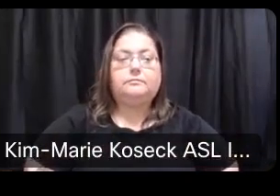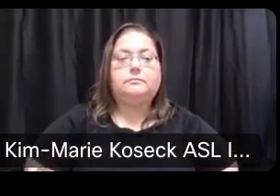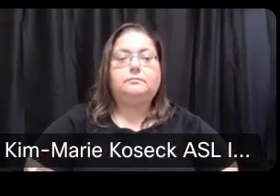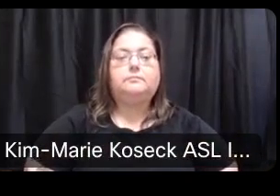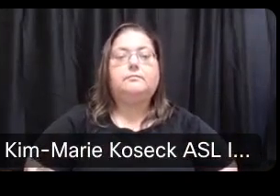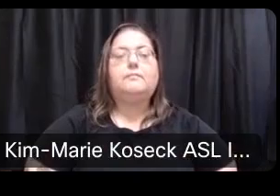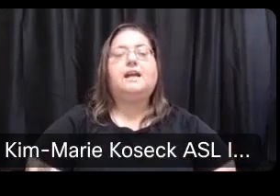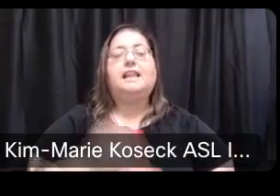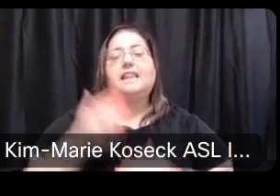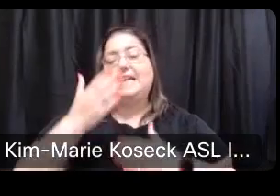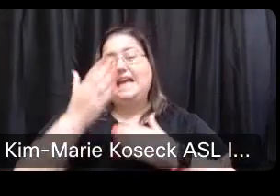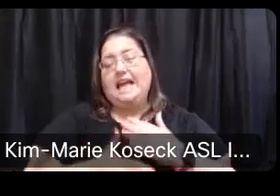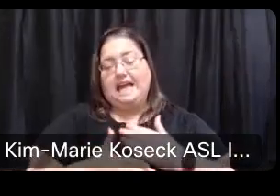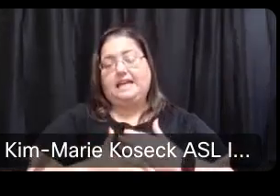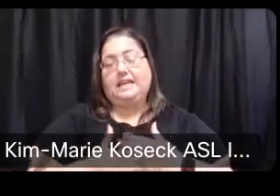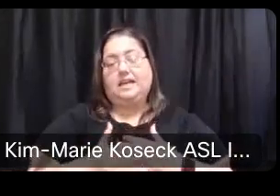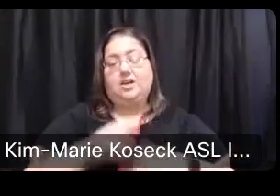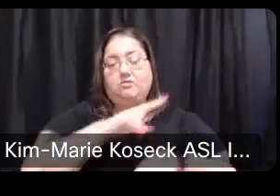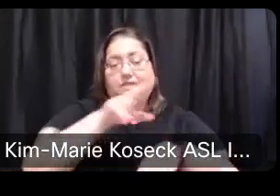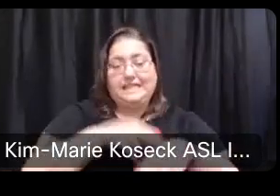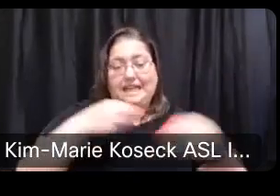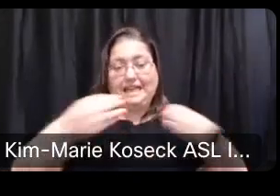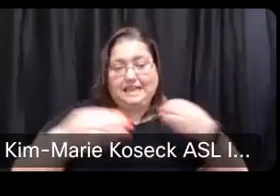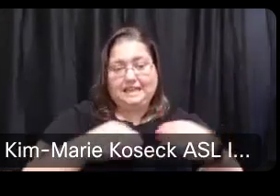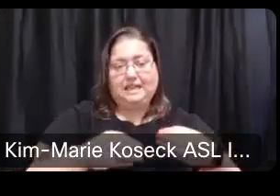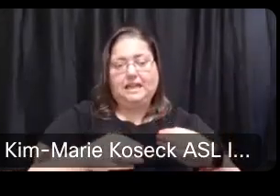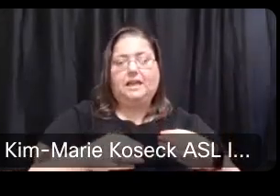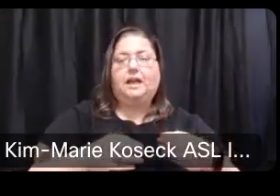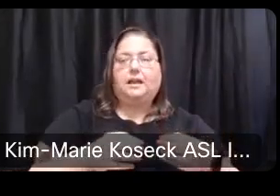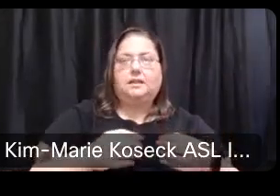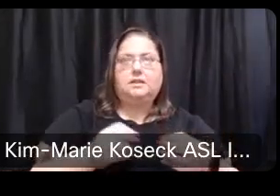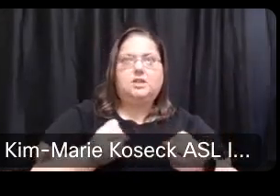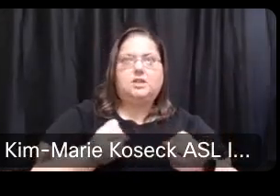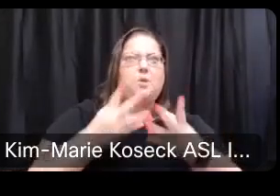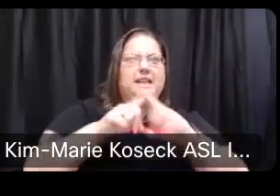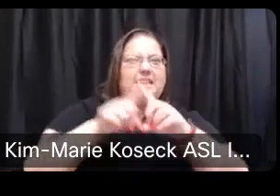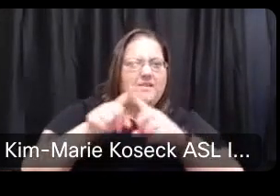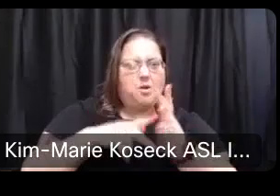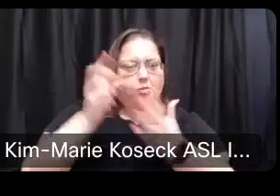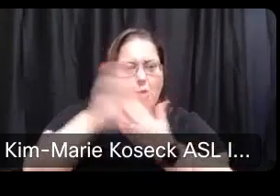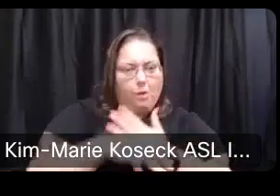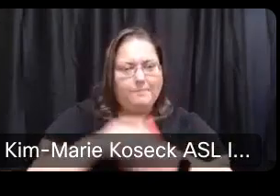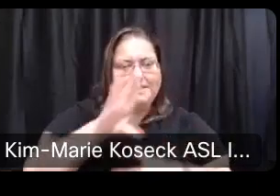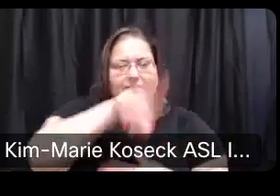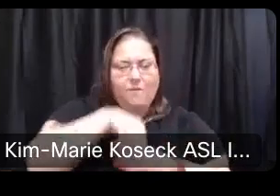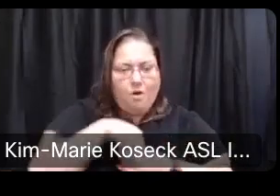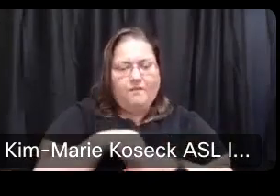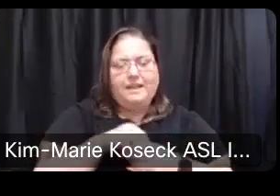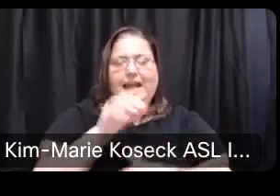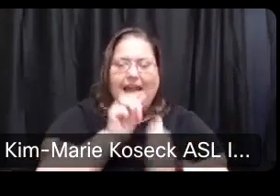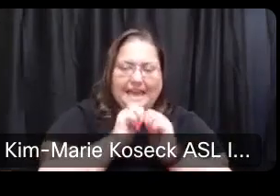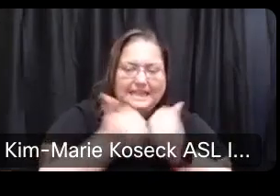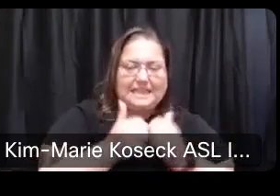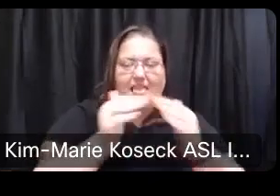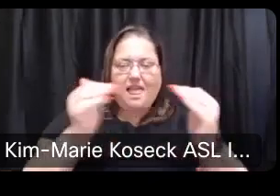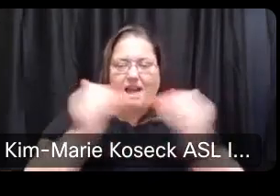In the end, resiliency is ubiquitous. It cuts across so many programs and agencies and levels of government.